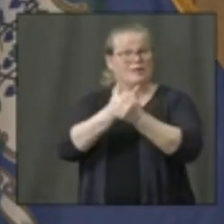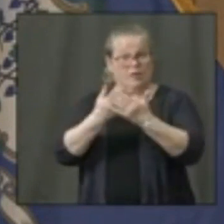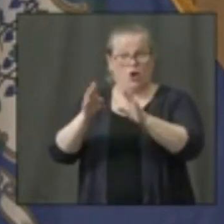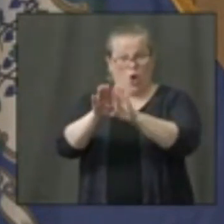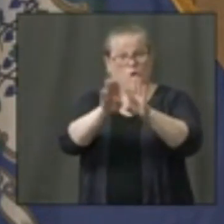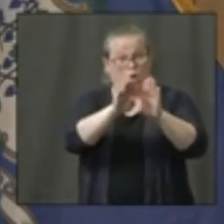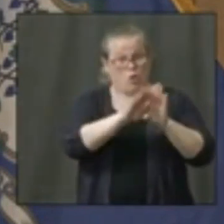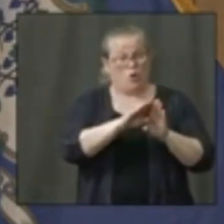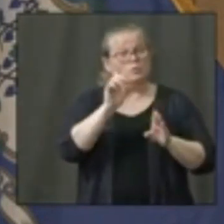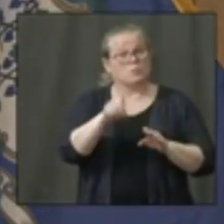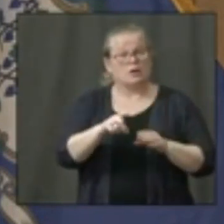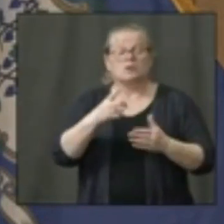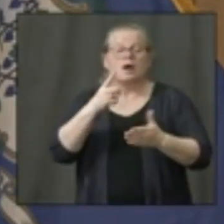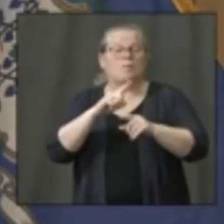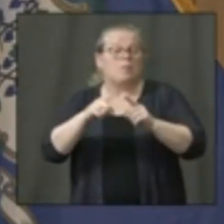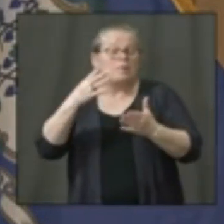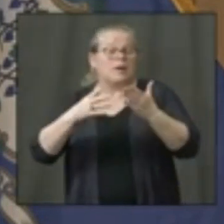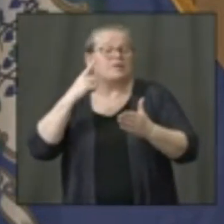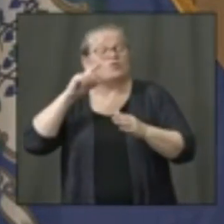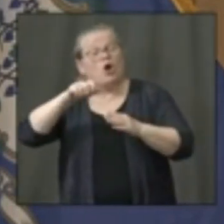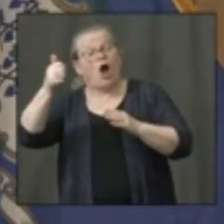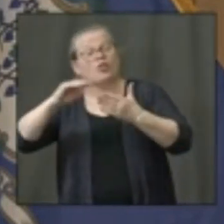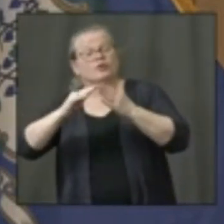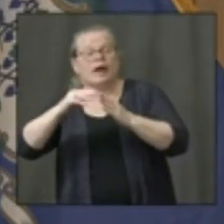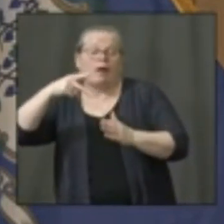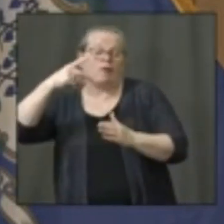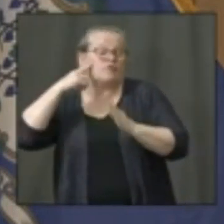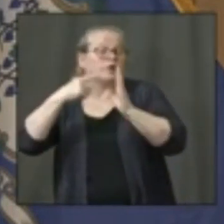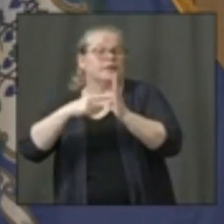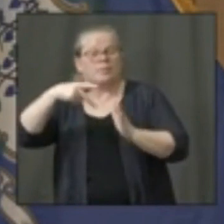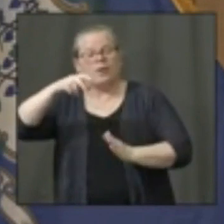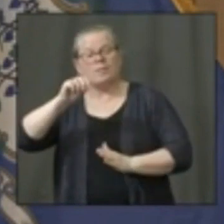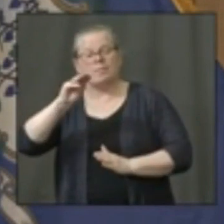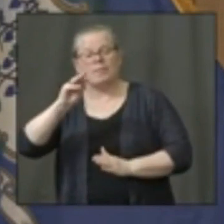make sense for Pomfret, so we'll leave that up to local discretion for now.